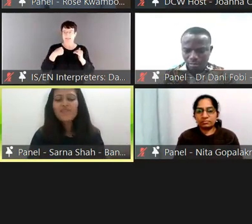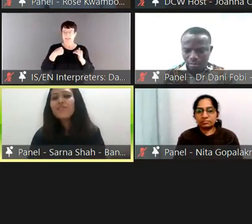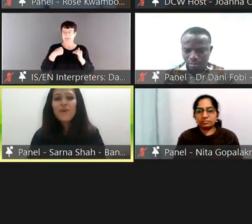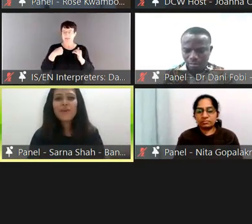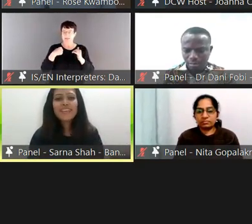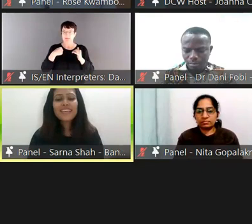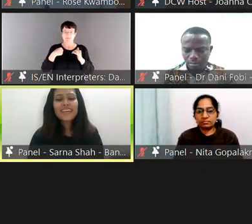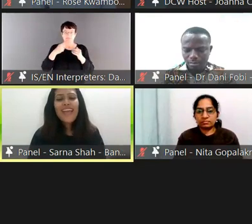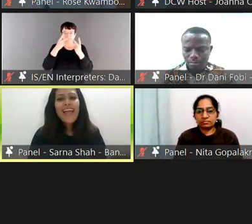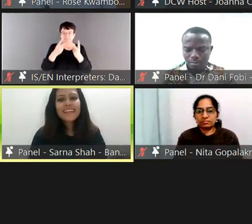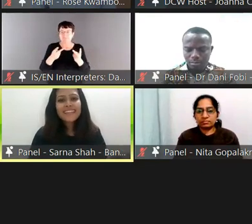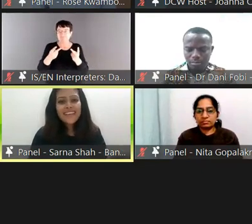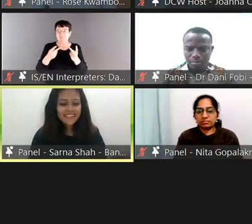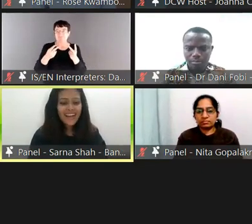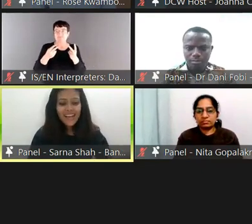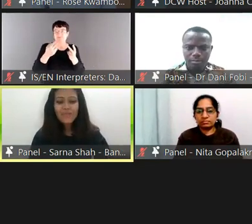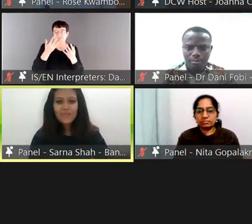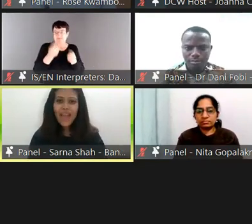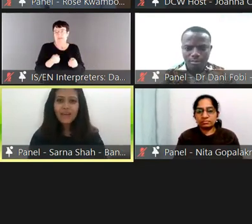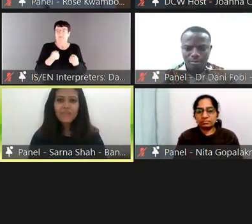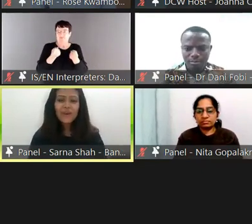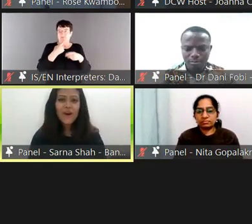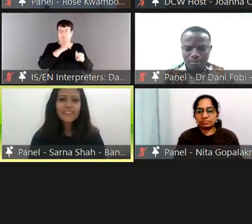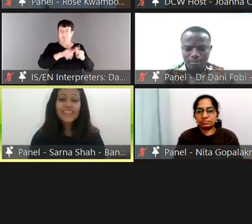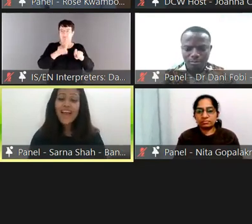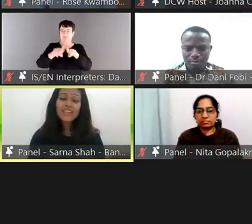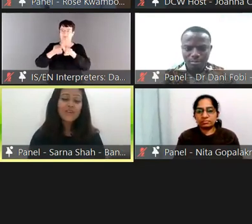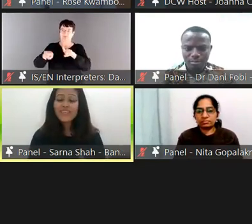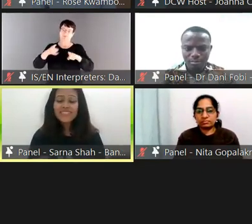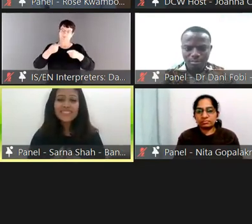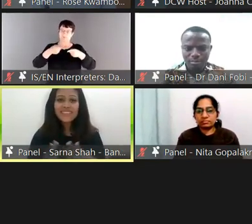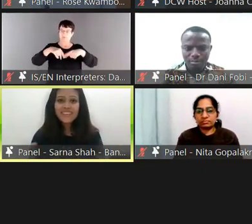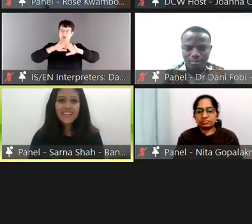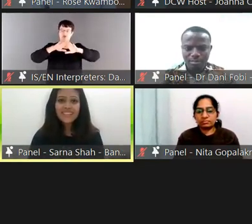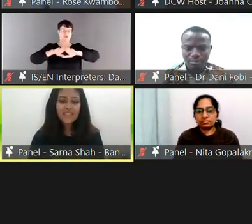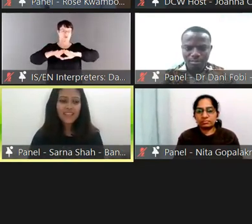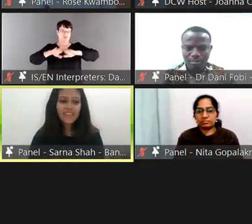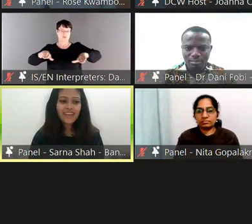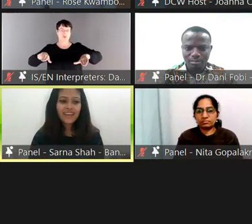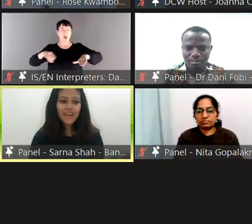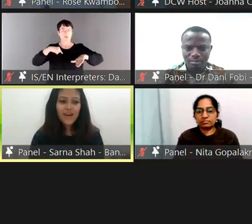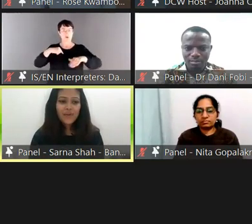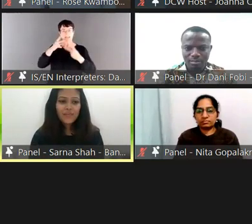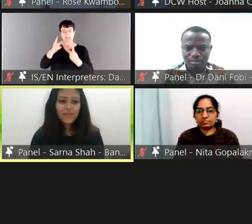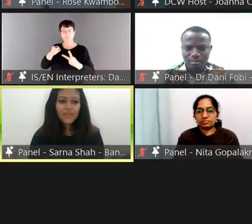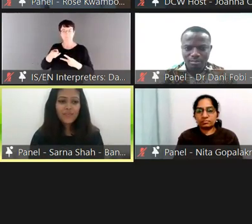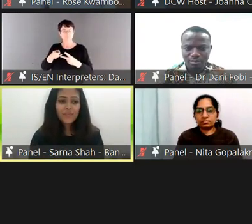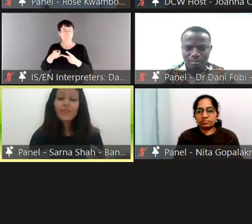almost everybody at the end came back because sign language is really something.